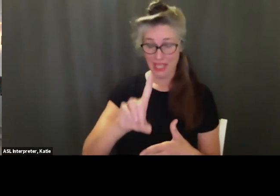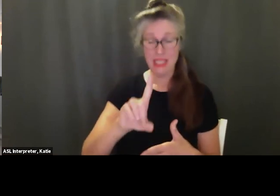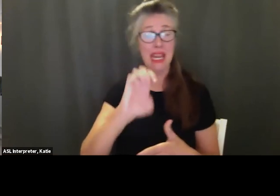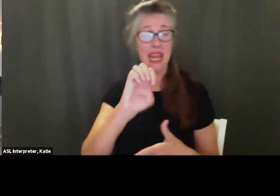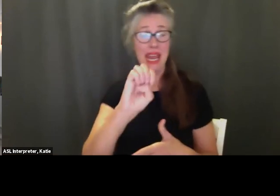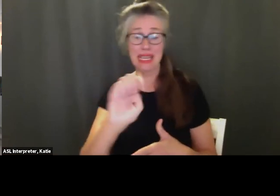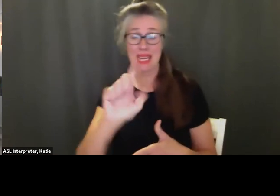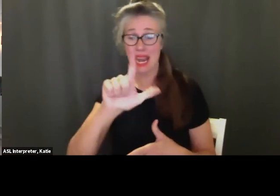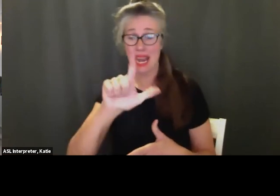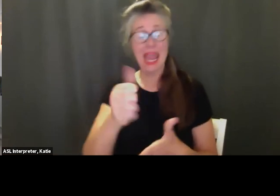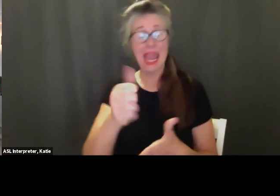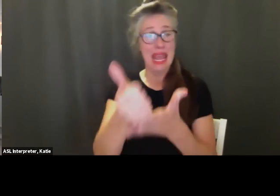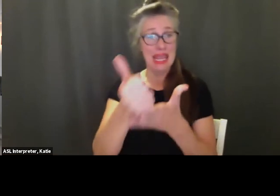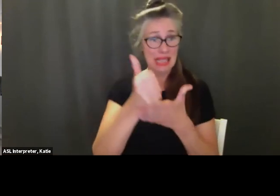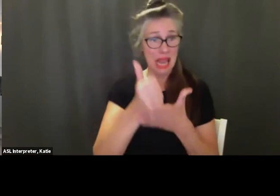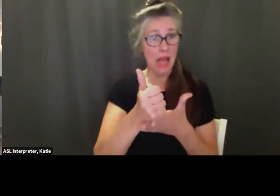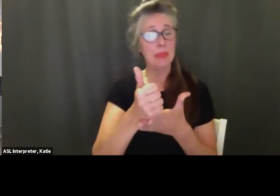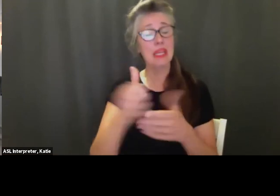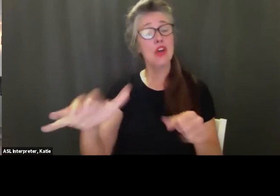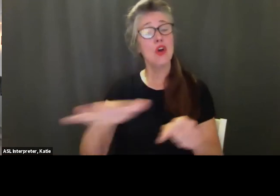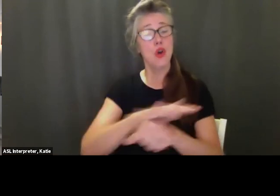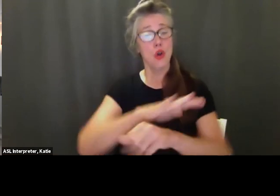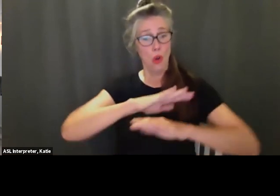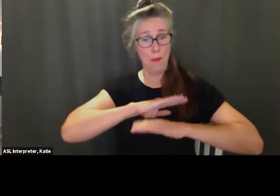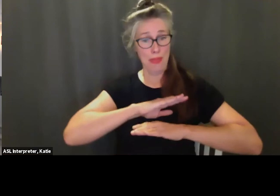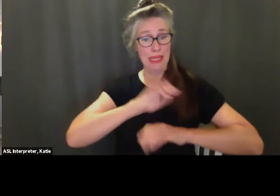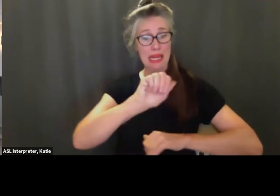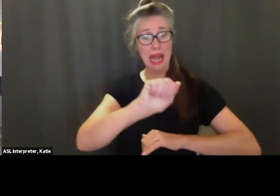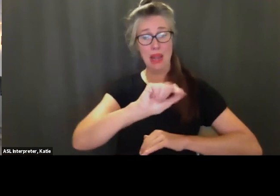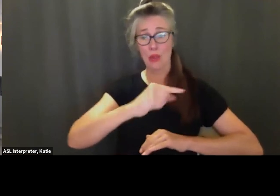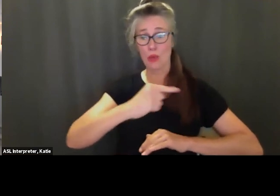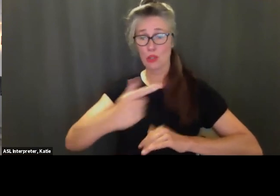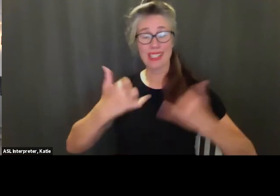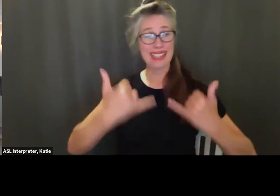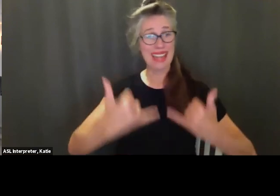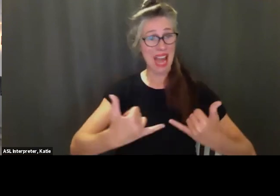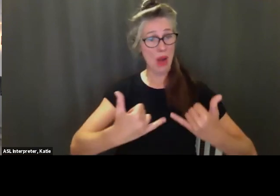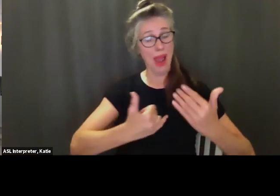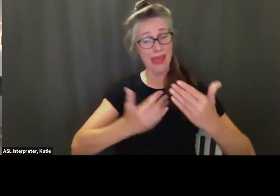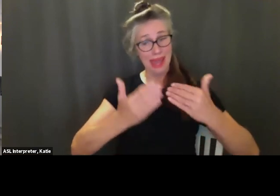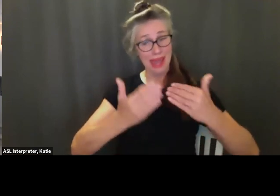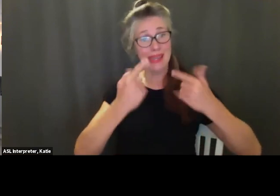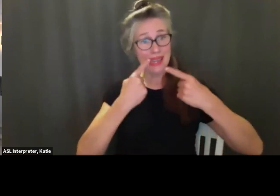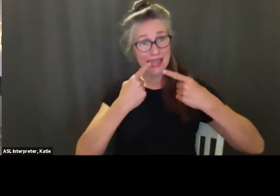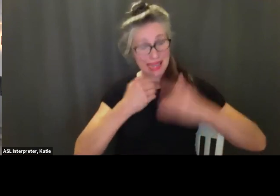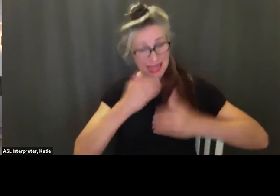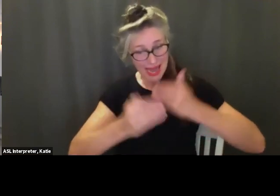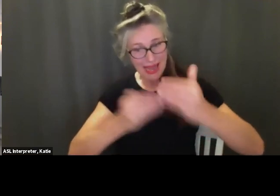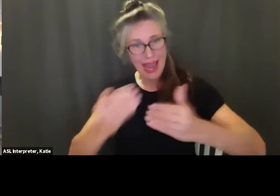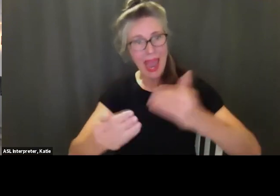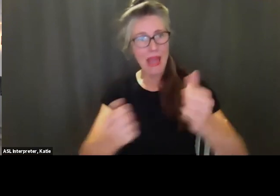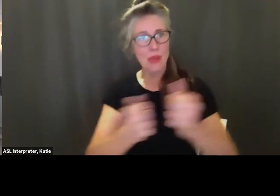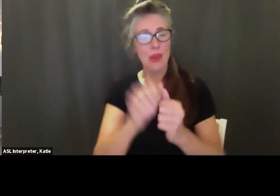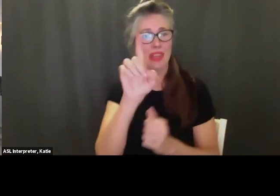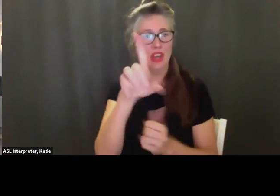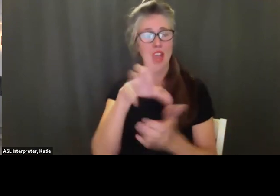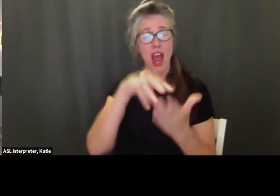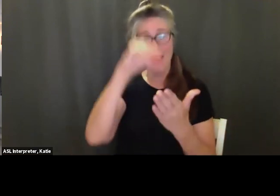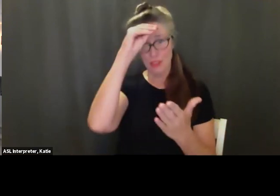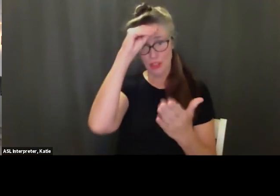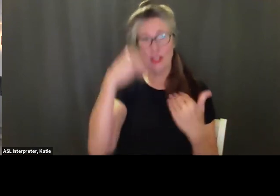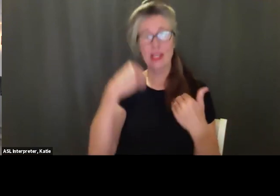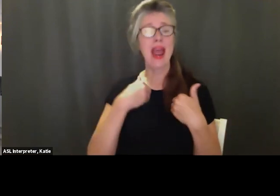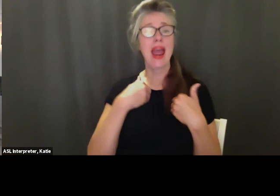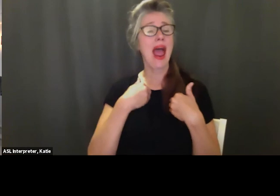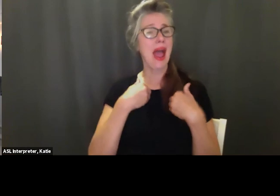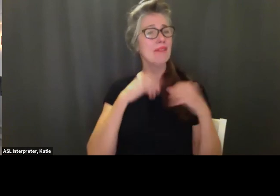are helping me with completing the A through G, I am able to get ahead in my education. I have learned that I have the